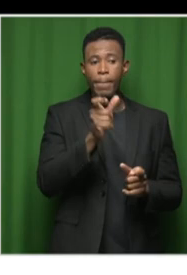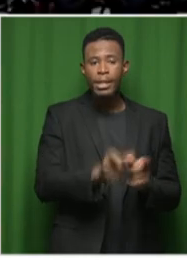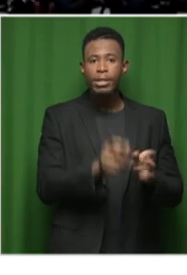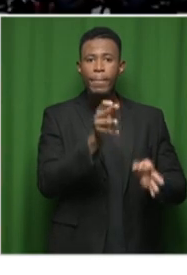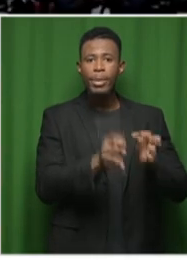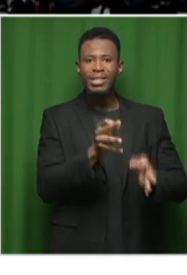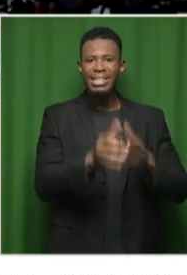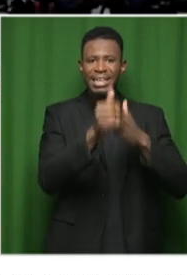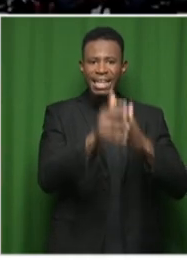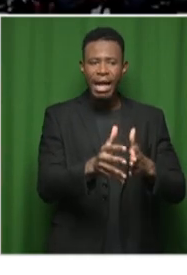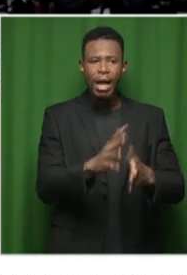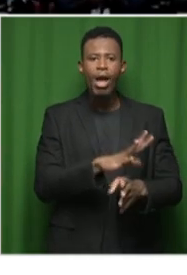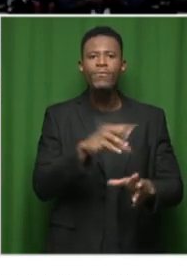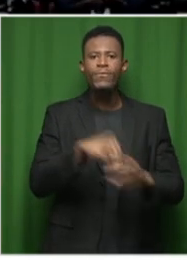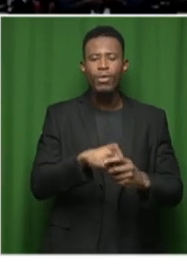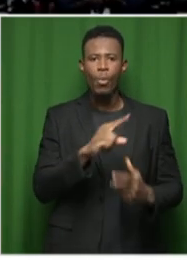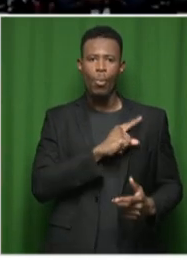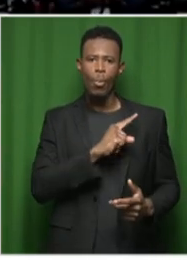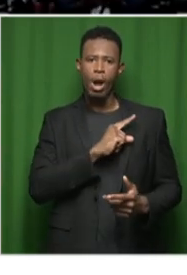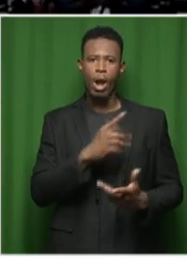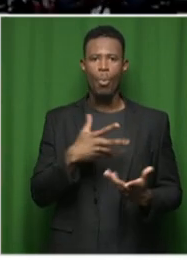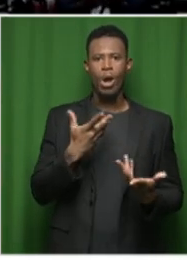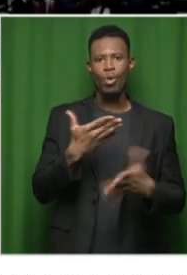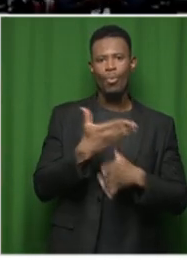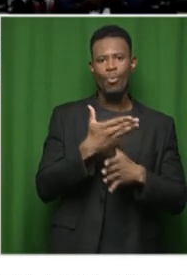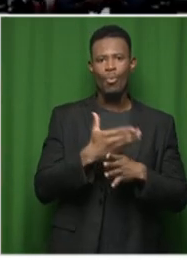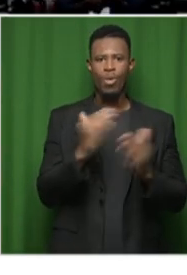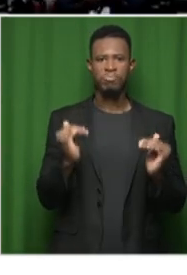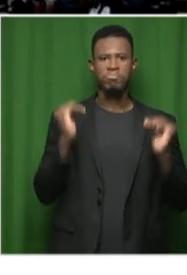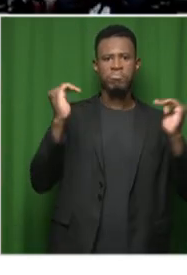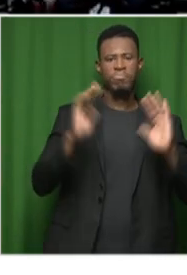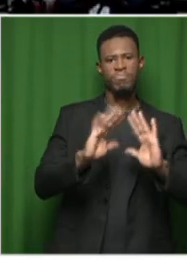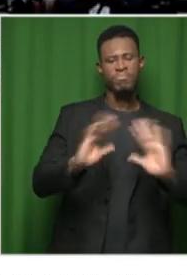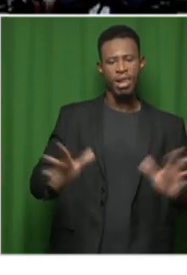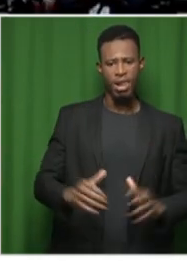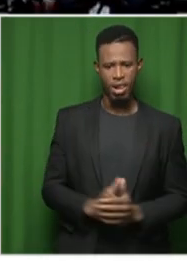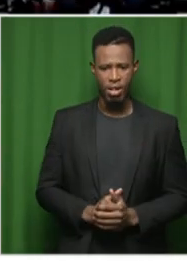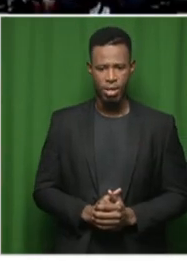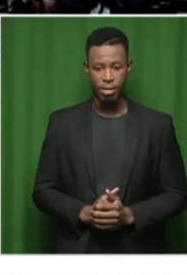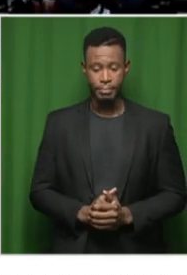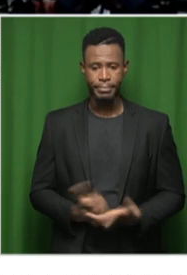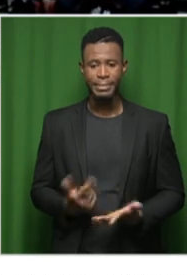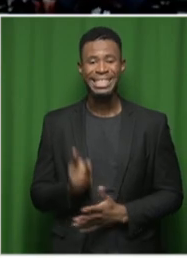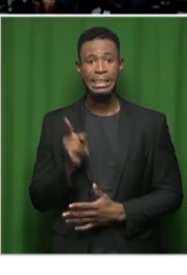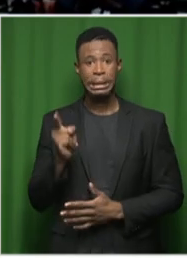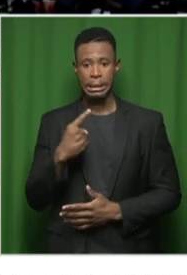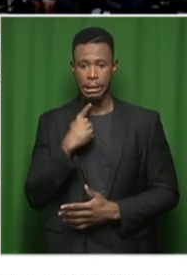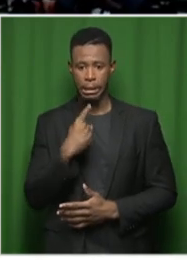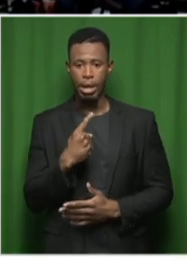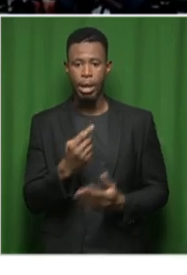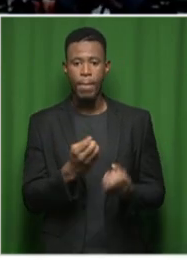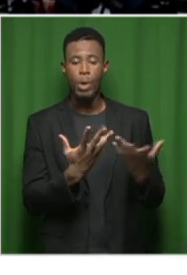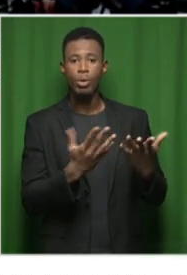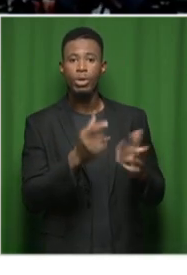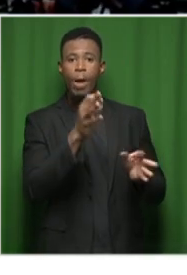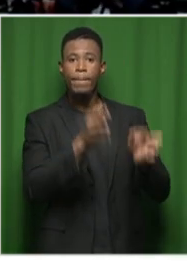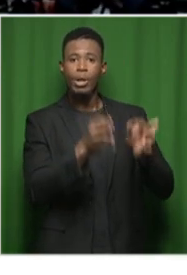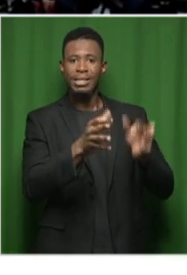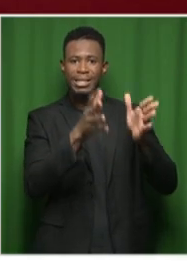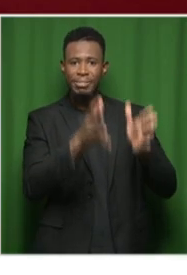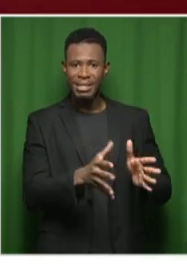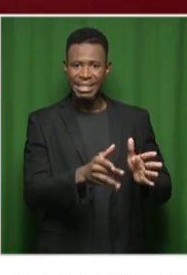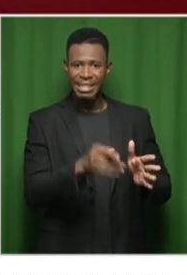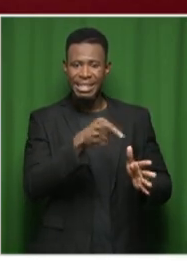politician. Fikeni says all political parties in the country have what he termed a problem of